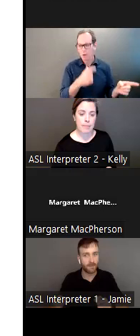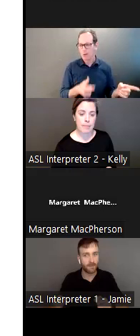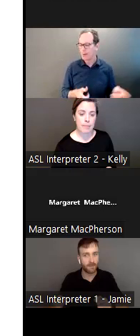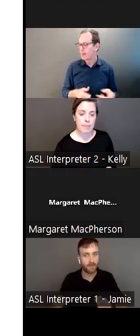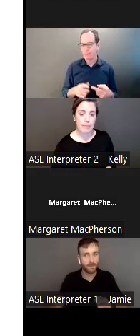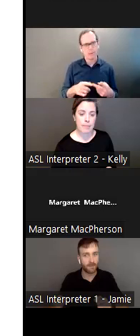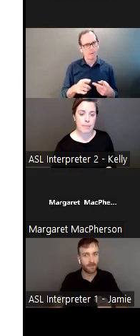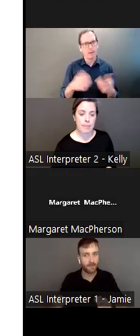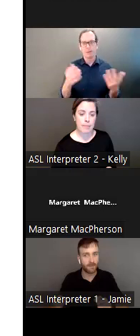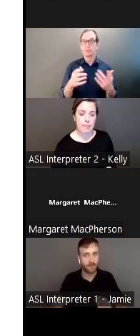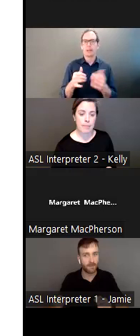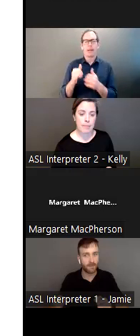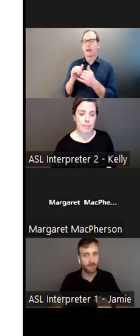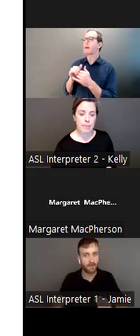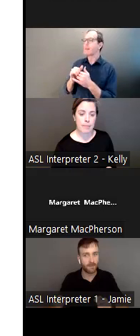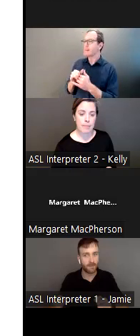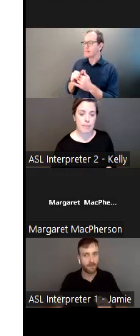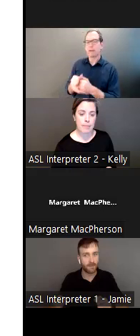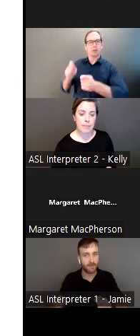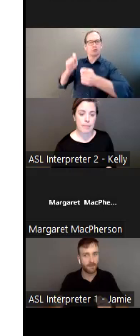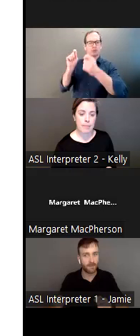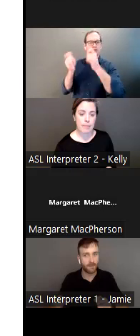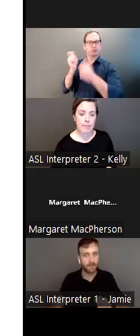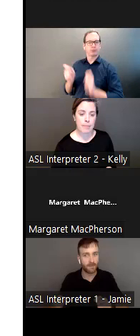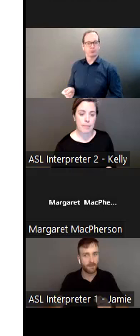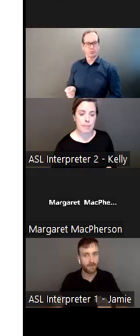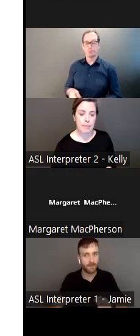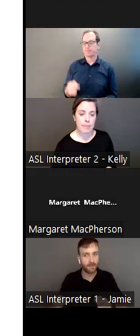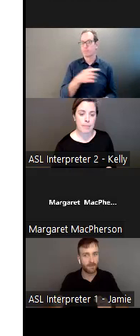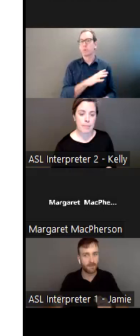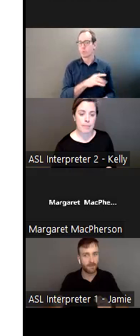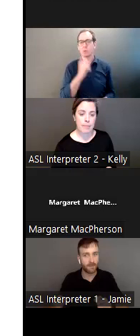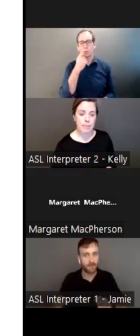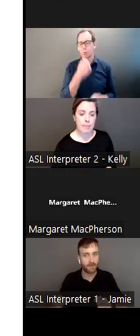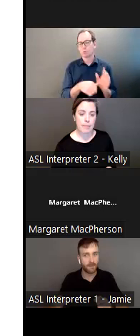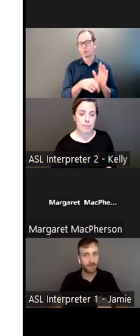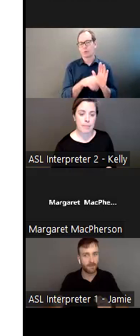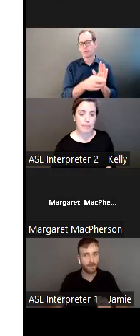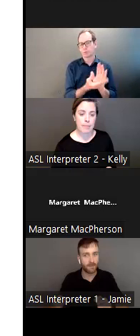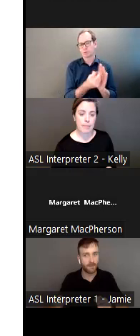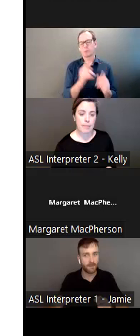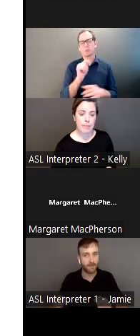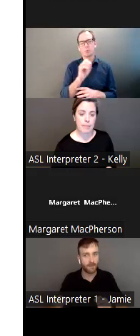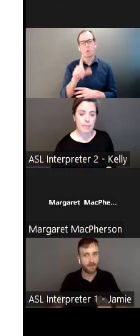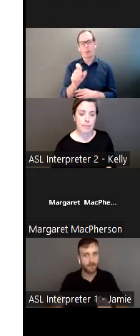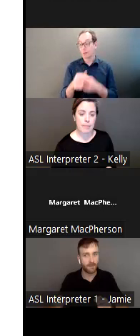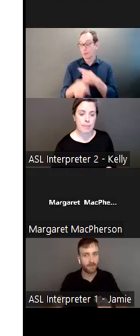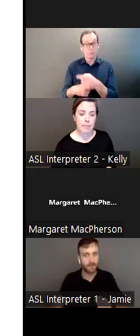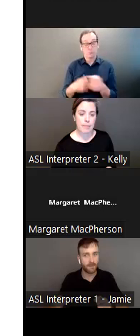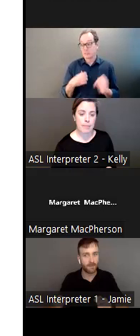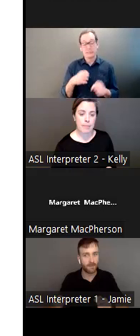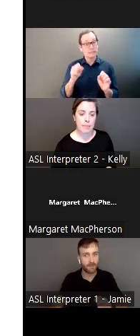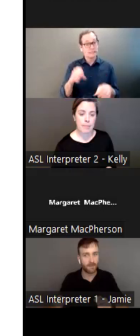make everyone feel more welcome. So these are a couple of tools that we've developed on the Equip site. The Equity Walkthrough has an